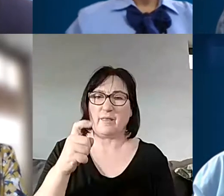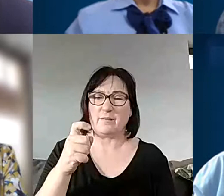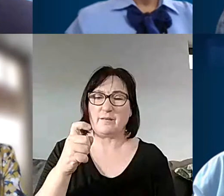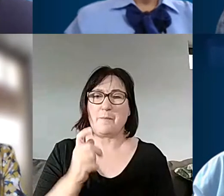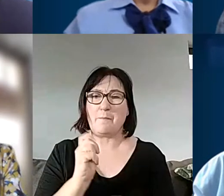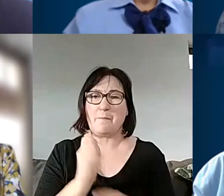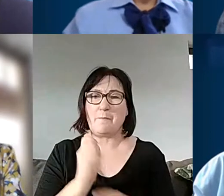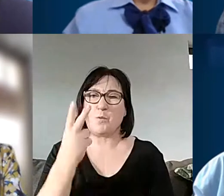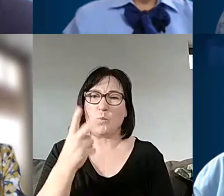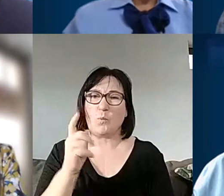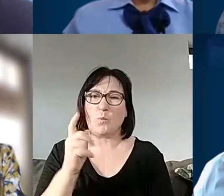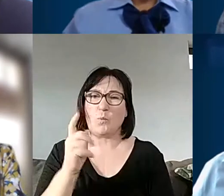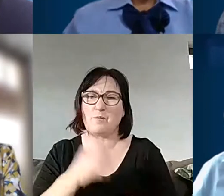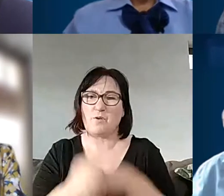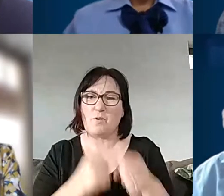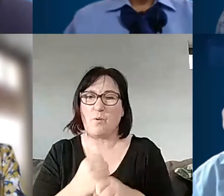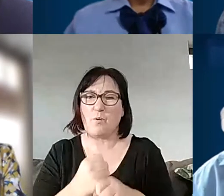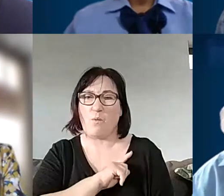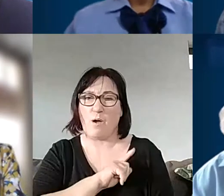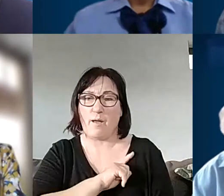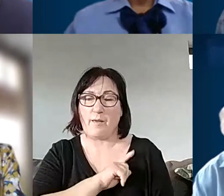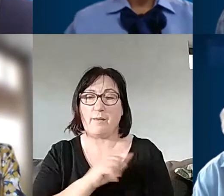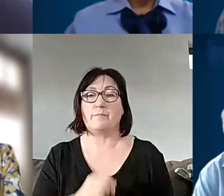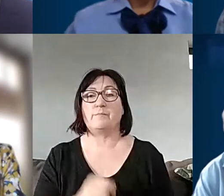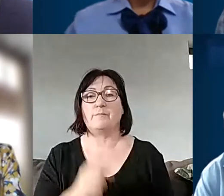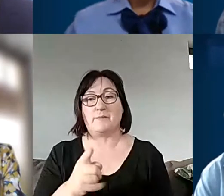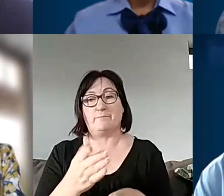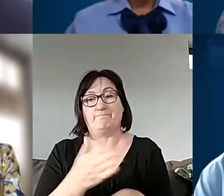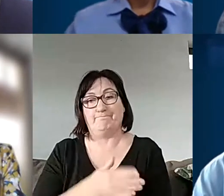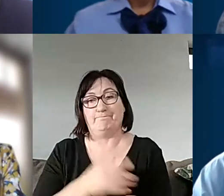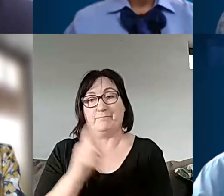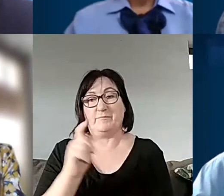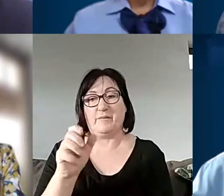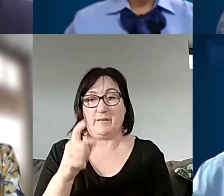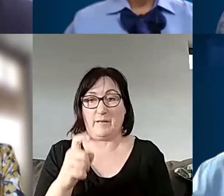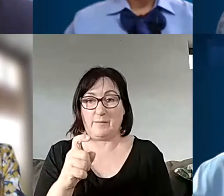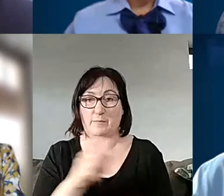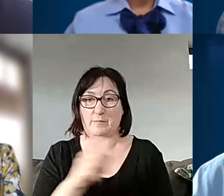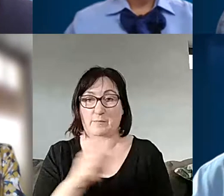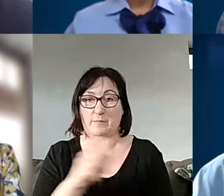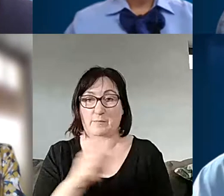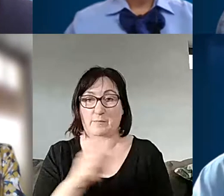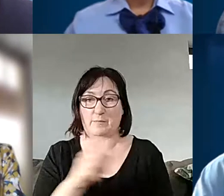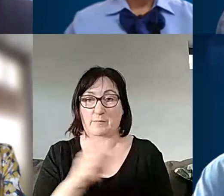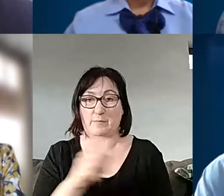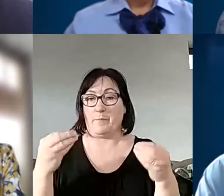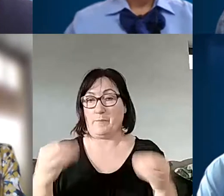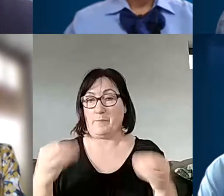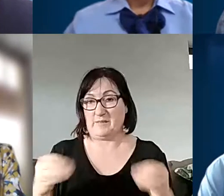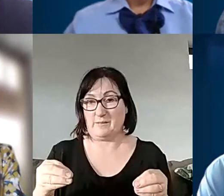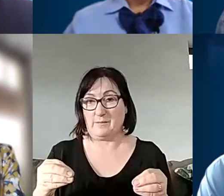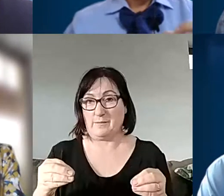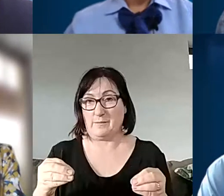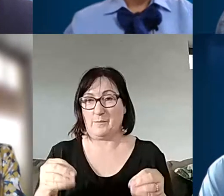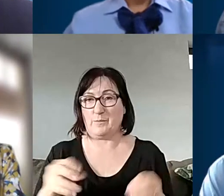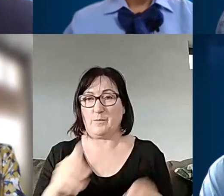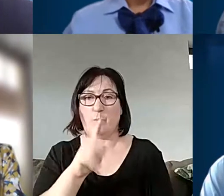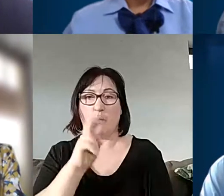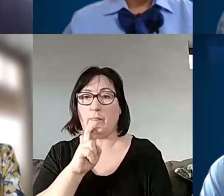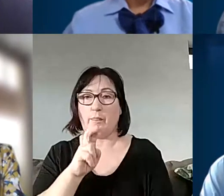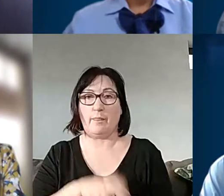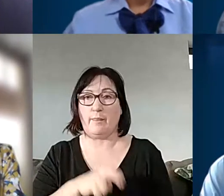Provisional tax is because you're running your own business. You don't have to you don't